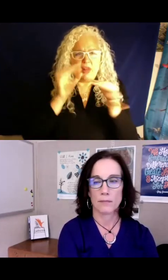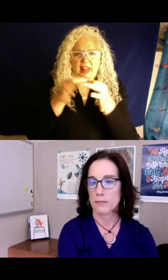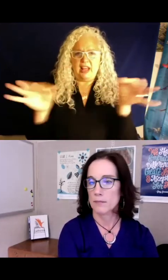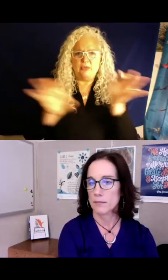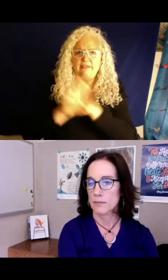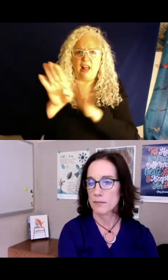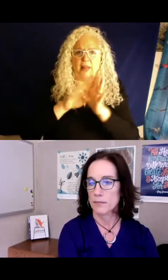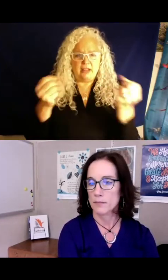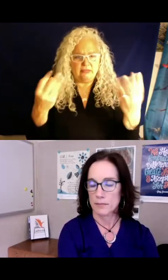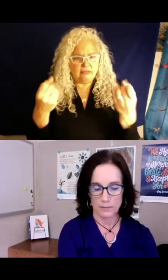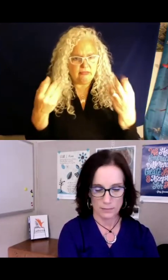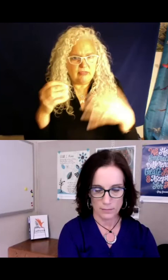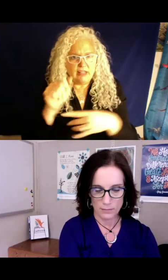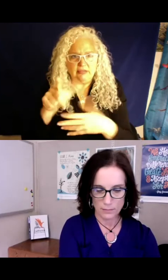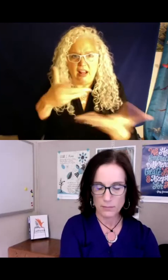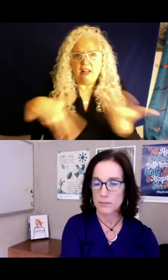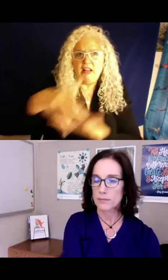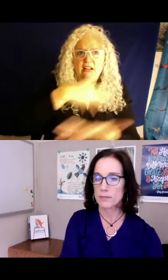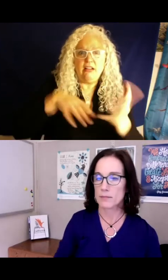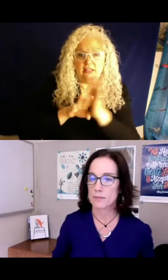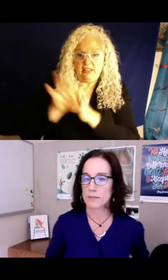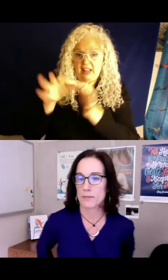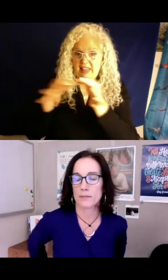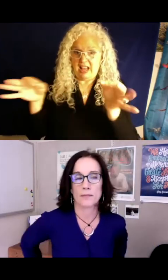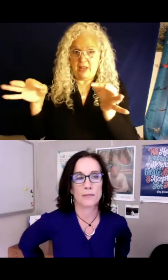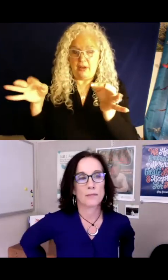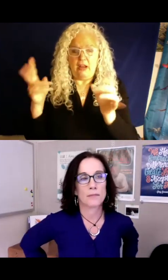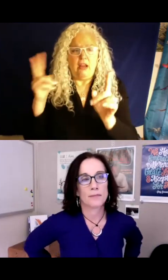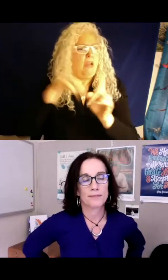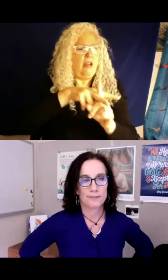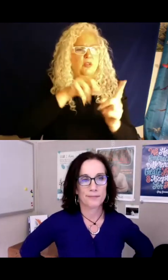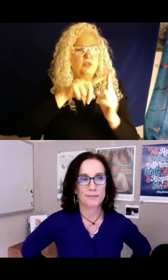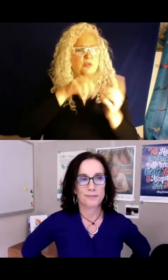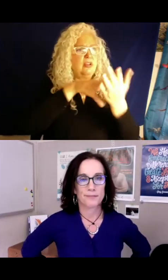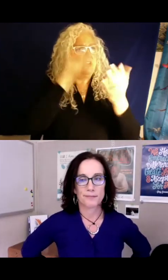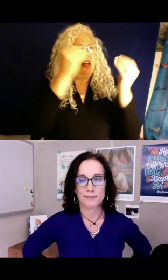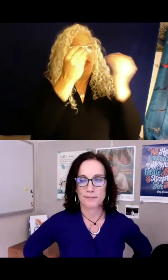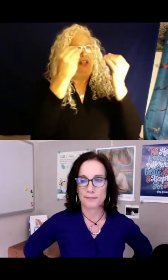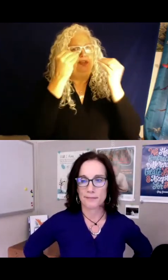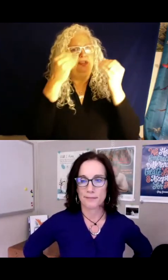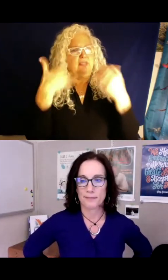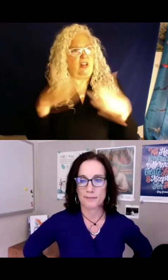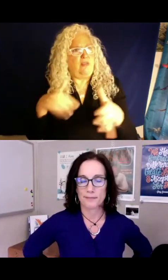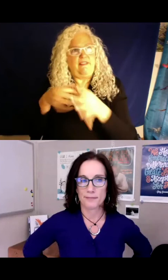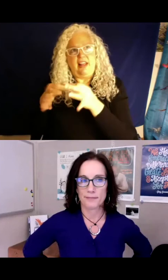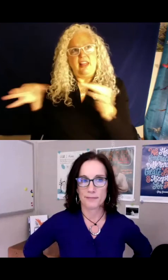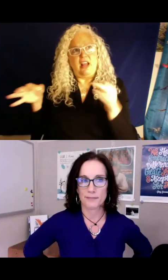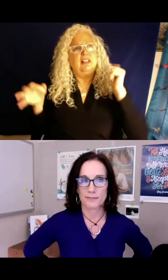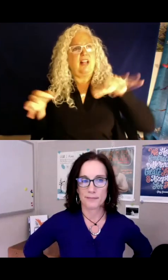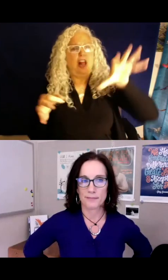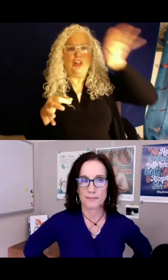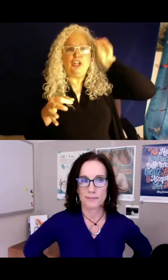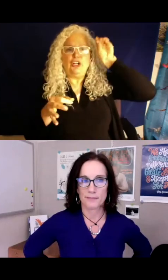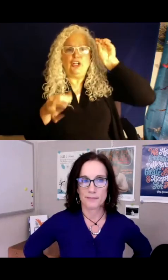deaf socialization, which is important for language development using ASL, and that can be